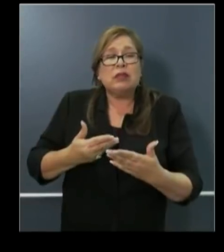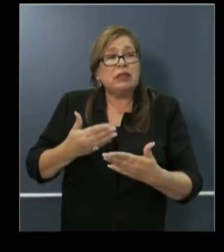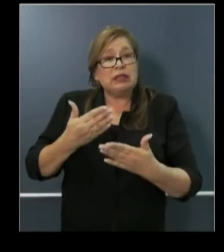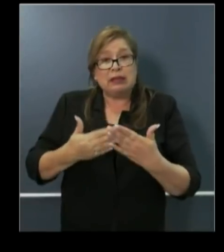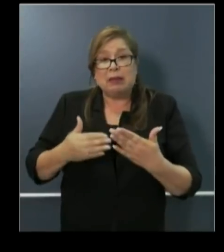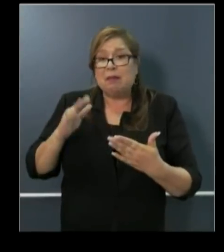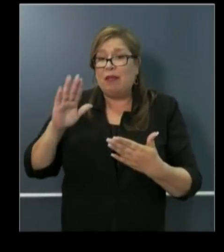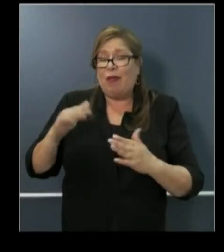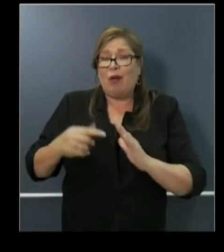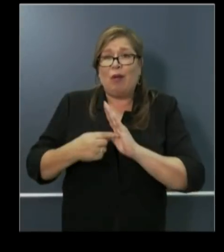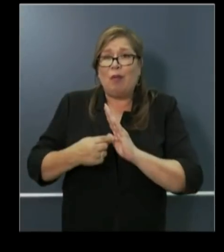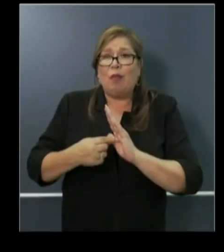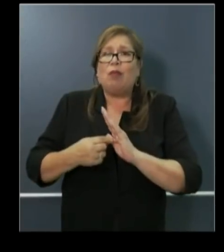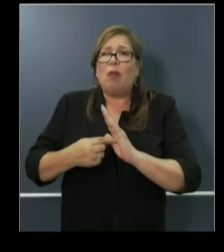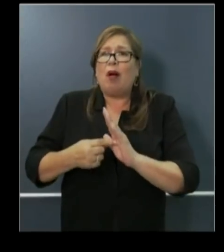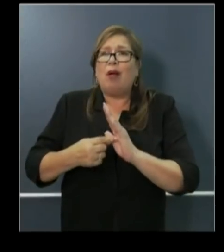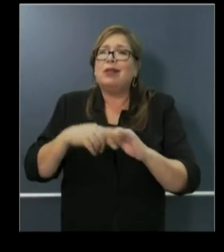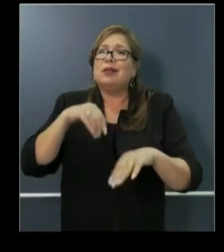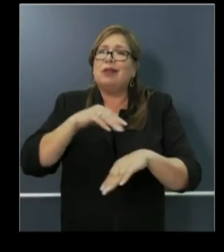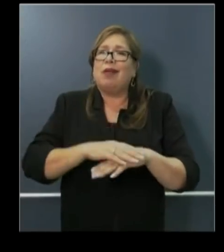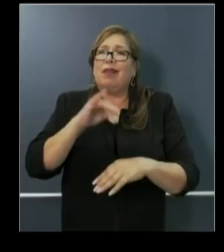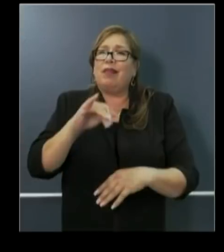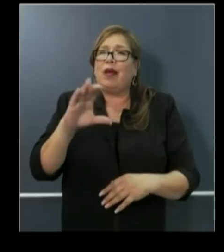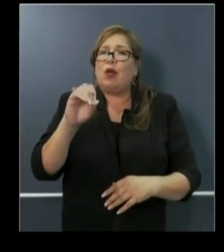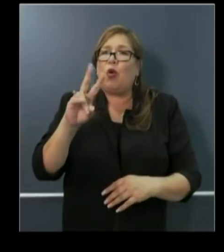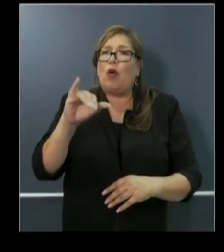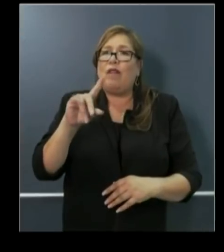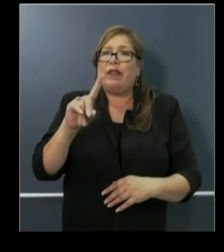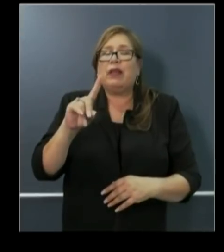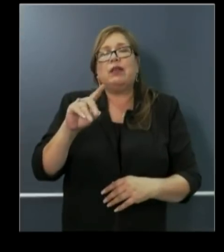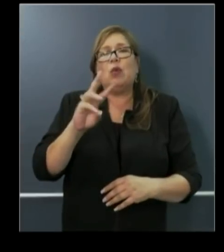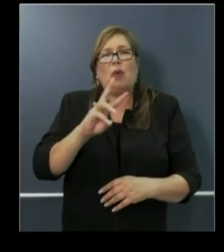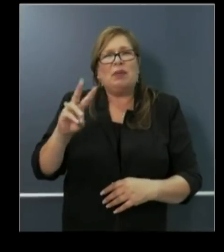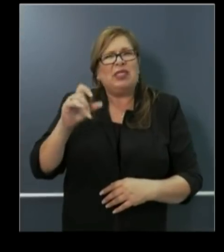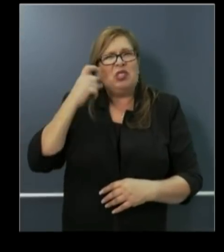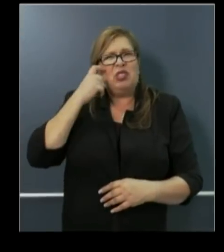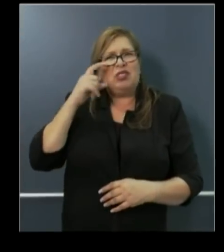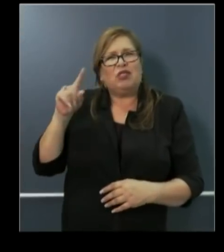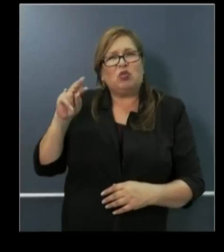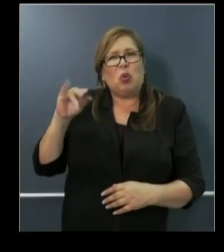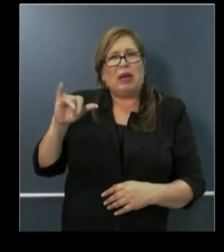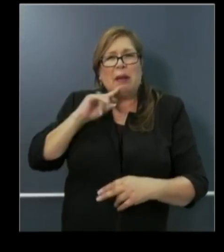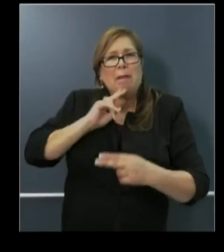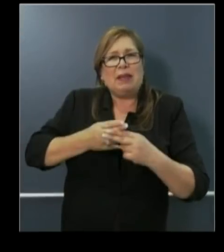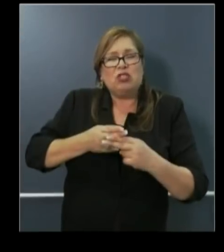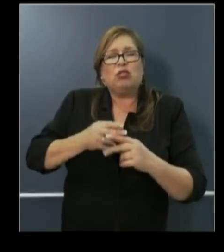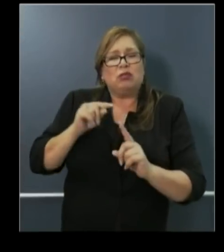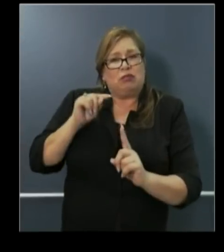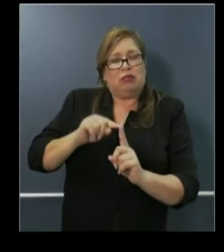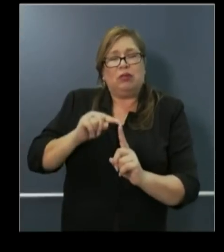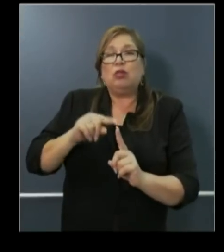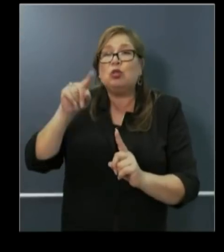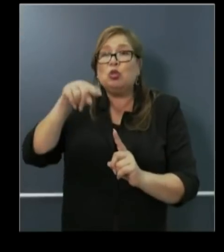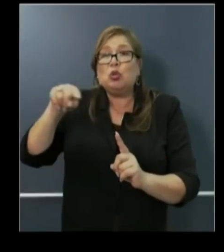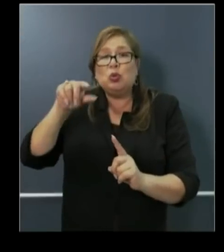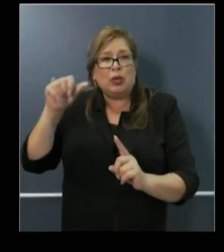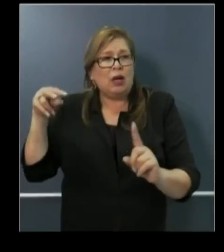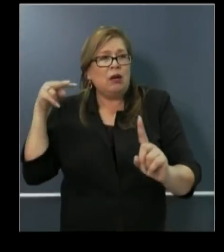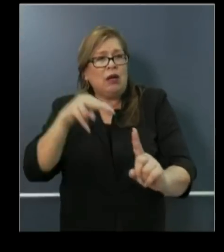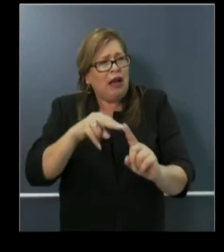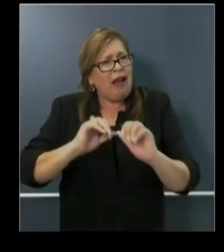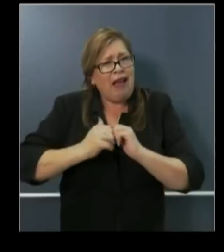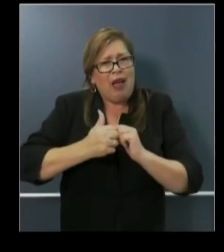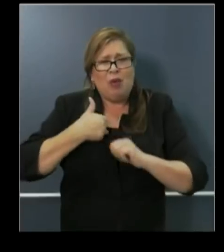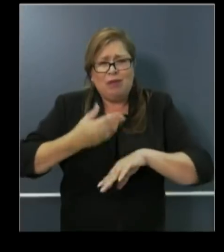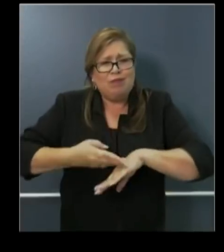models are on the COVID website that Tony mentioned, and so people can see what good distance learning looks like in